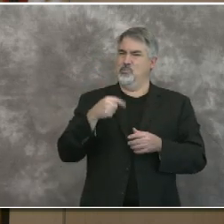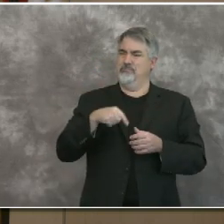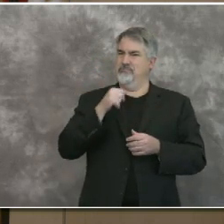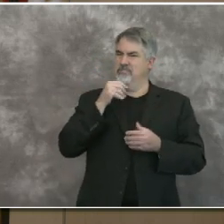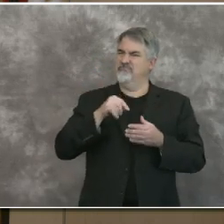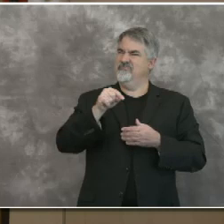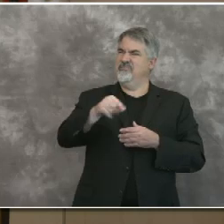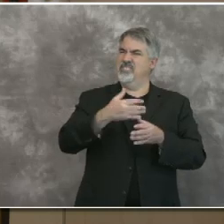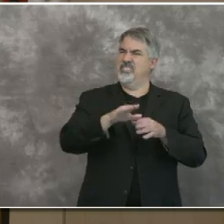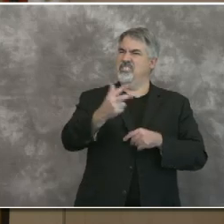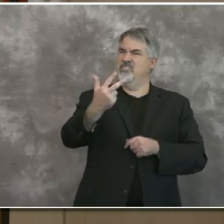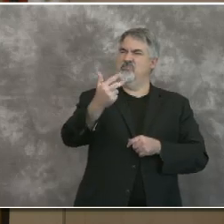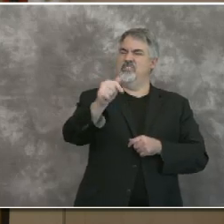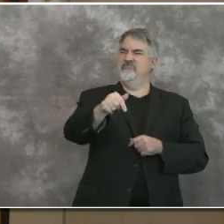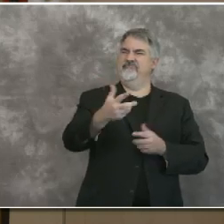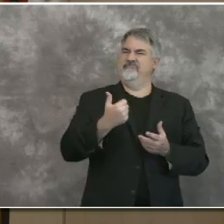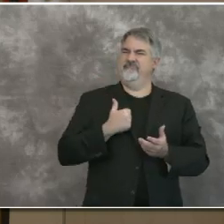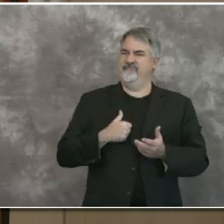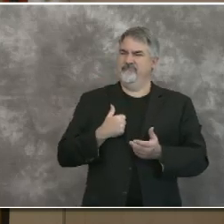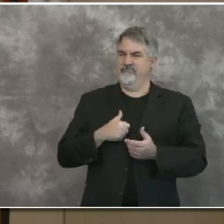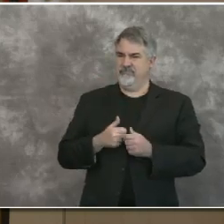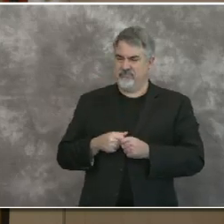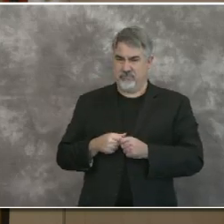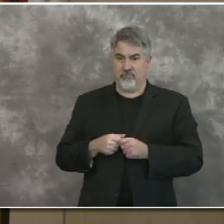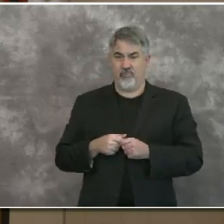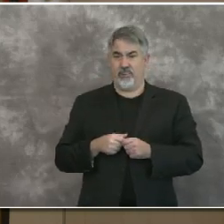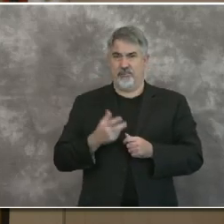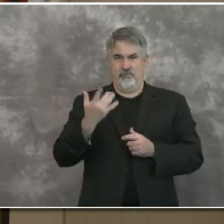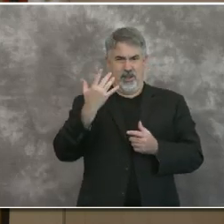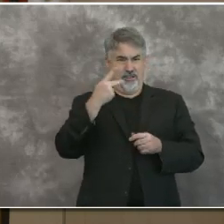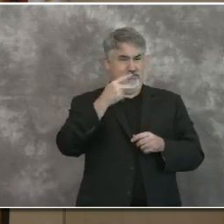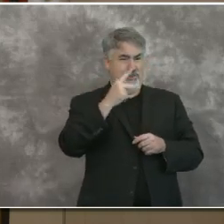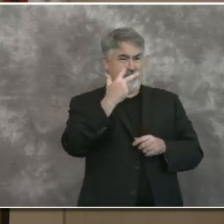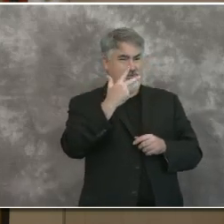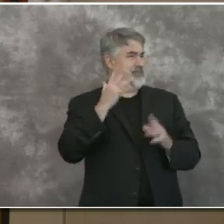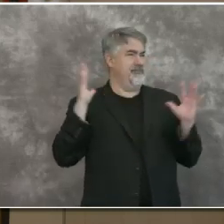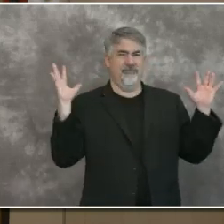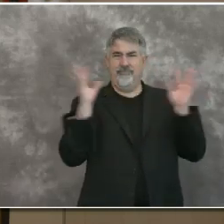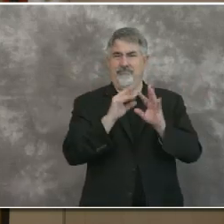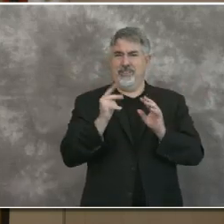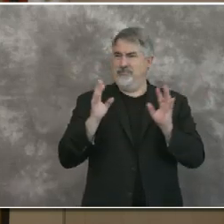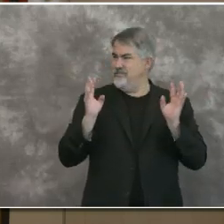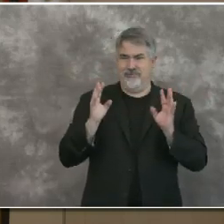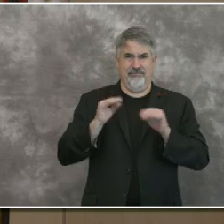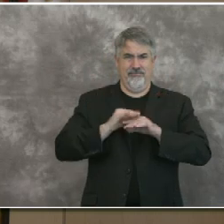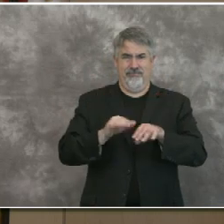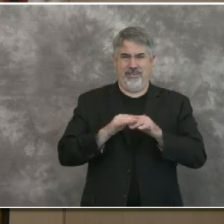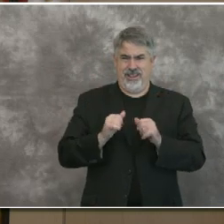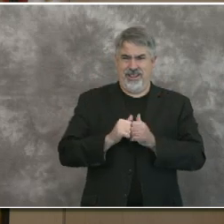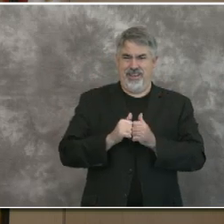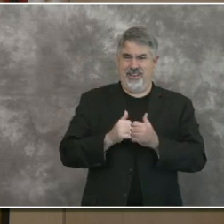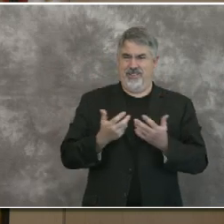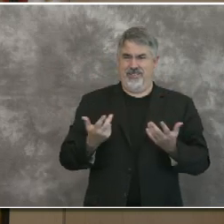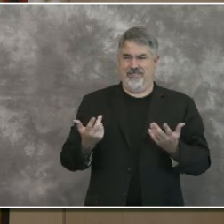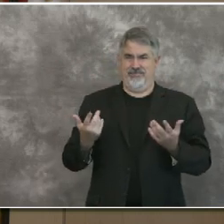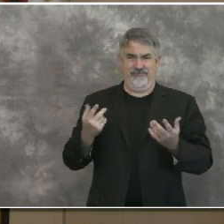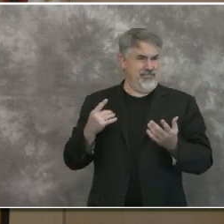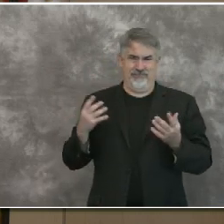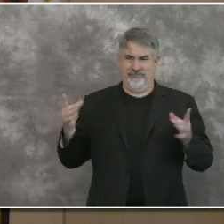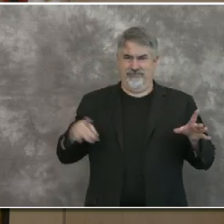individuals coming together, if they're not household members, it just increases the risk for transmission when you